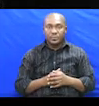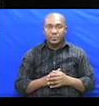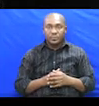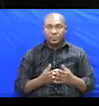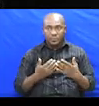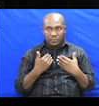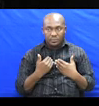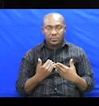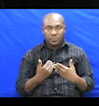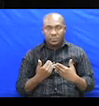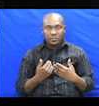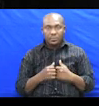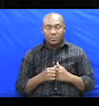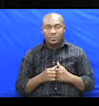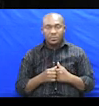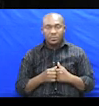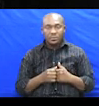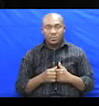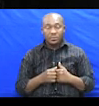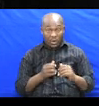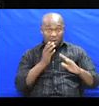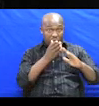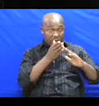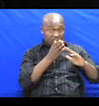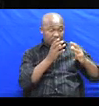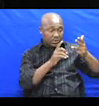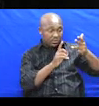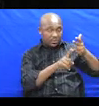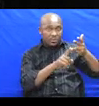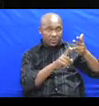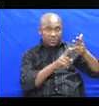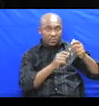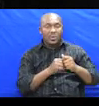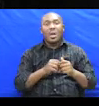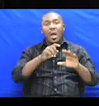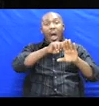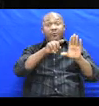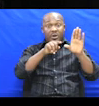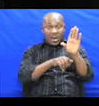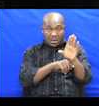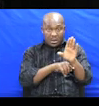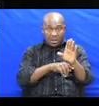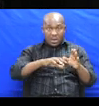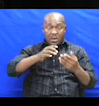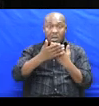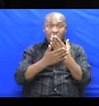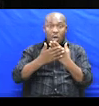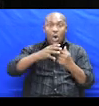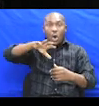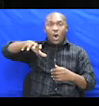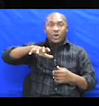Nevertheless, there are also another objectives of colonial economy in Africa. Also